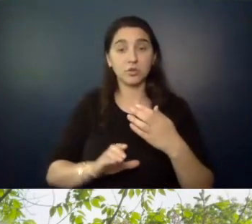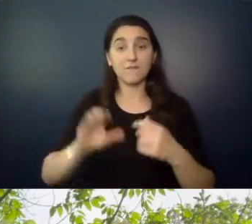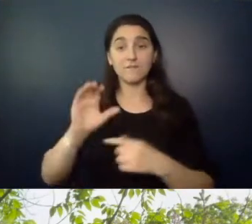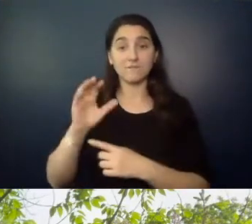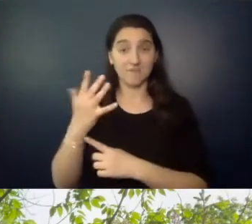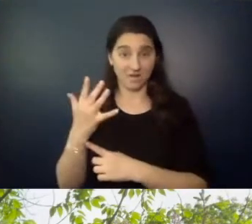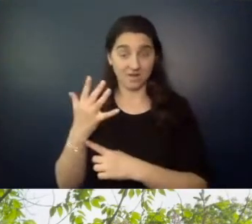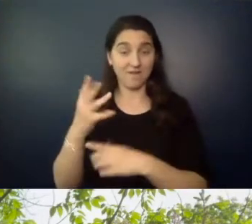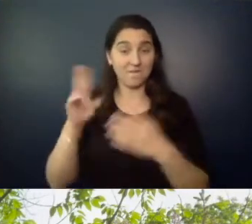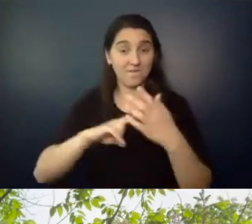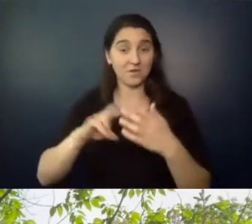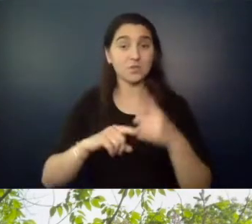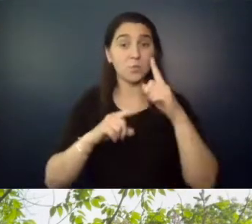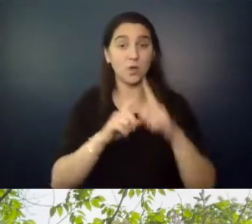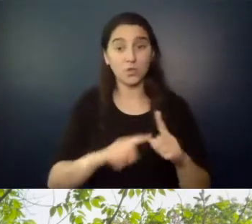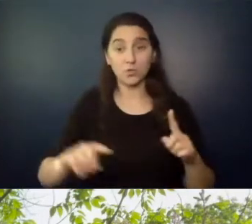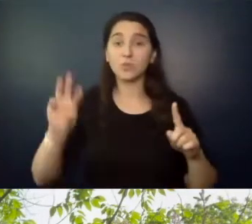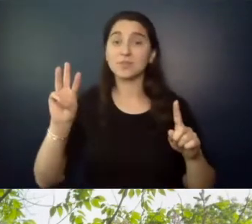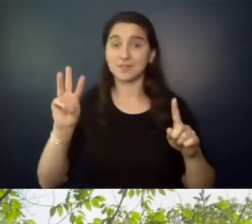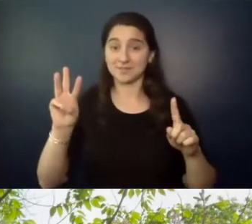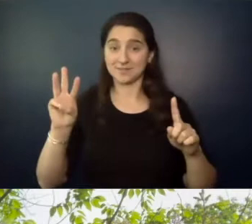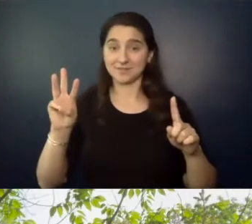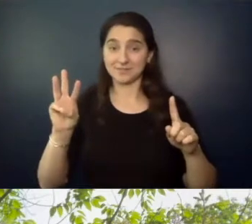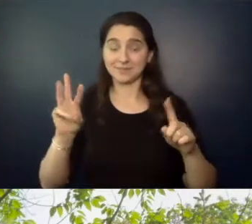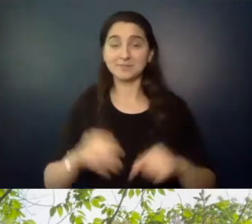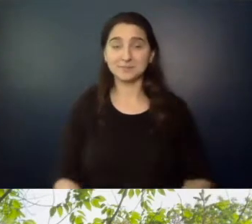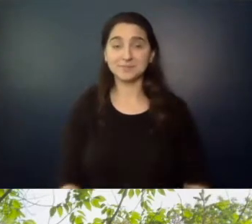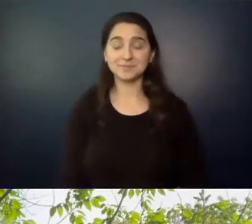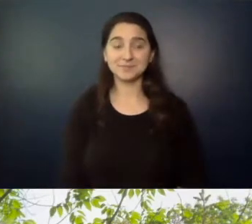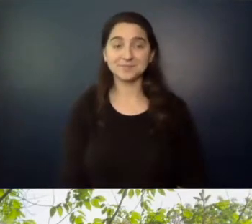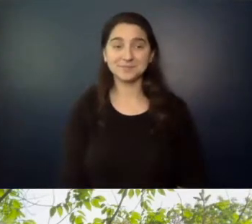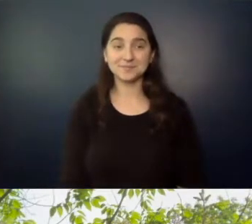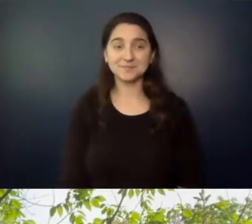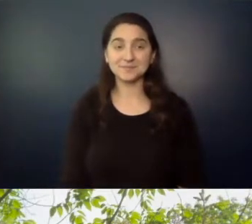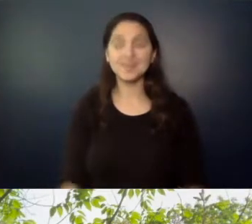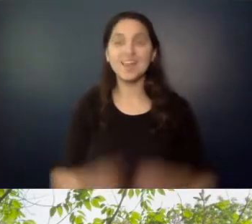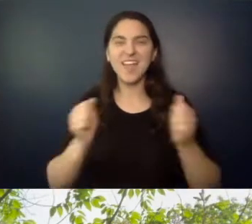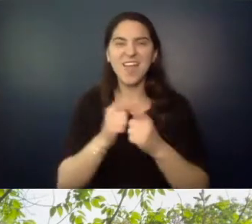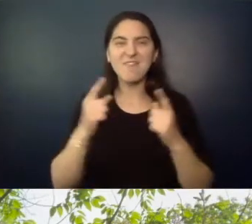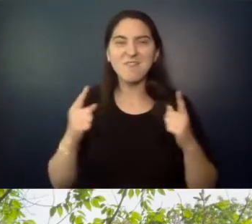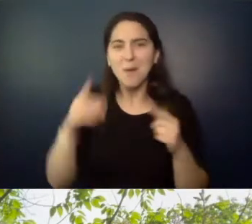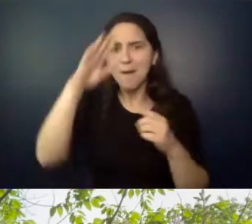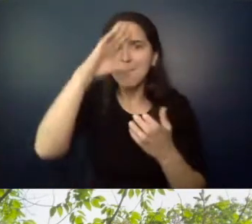and it's chapter 5, verses 1 through 6.